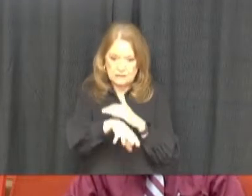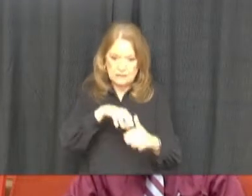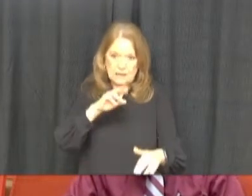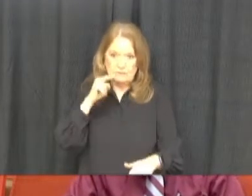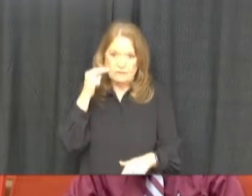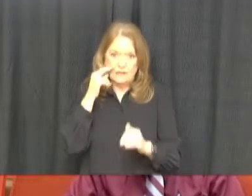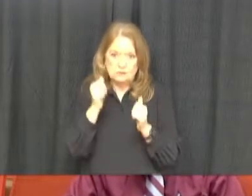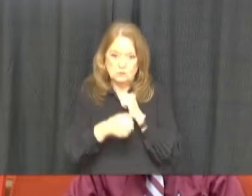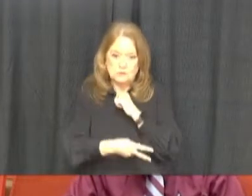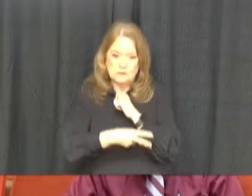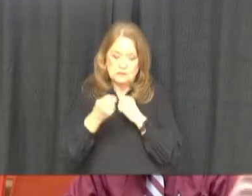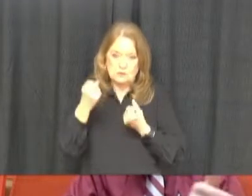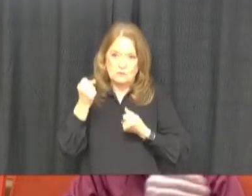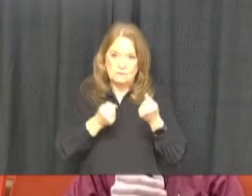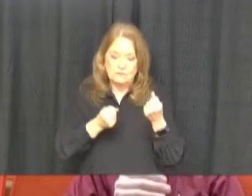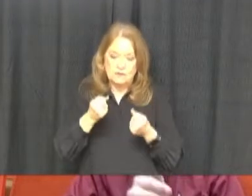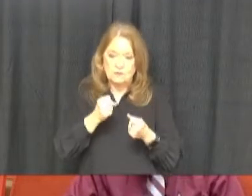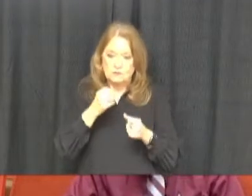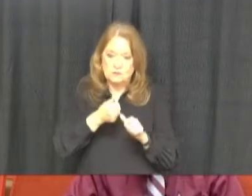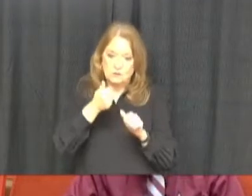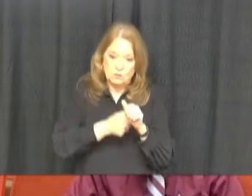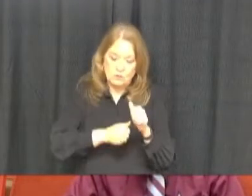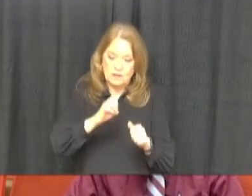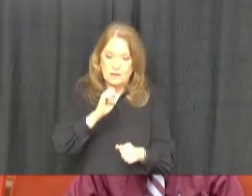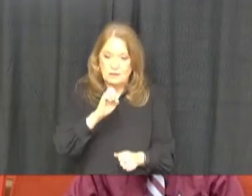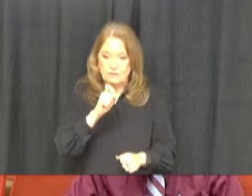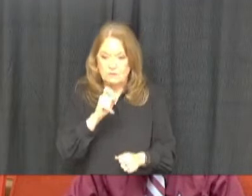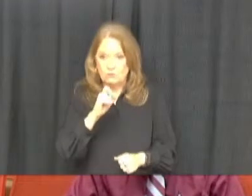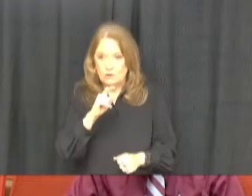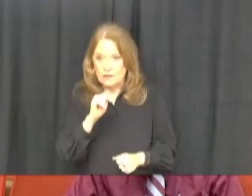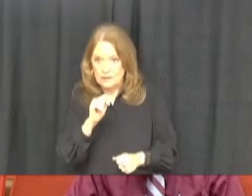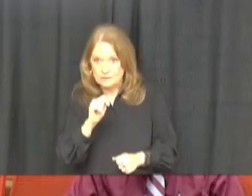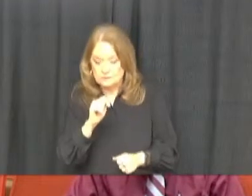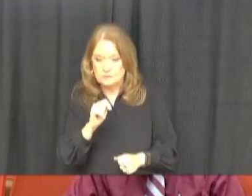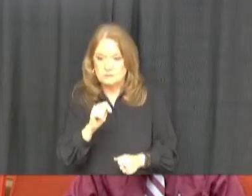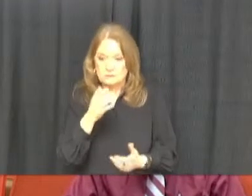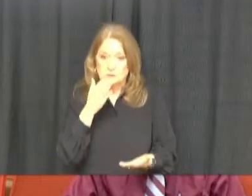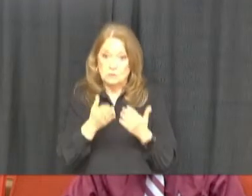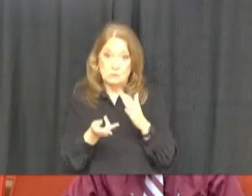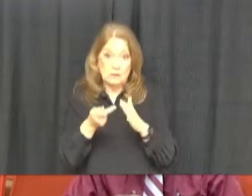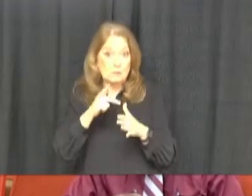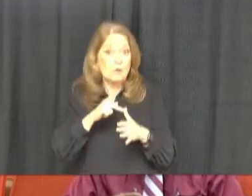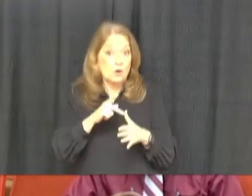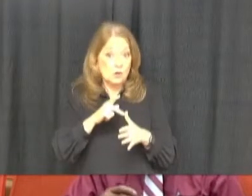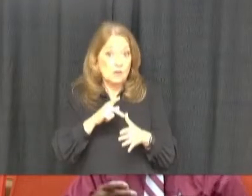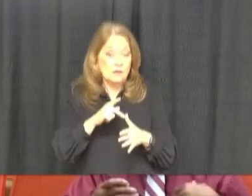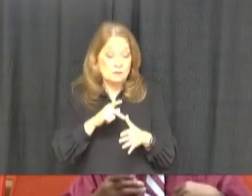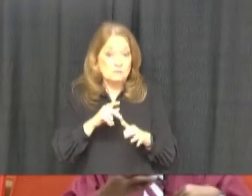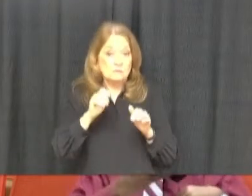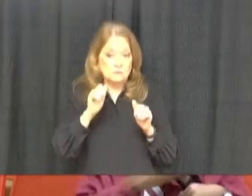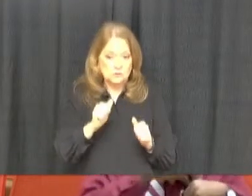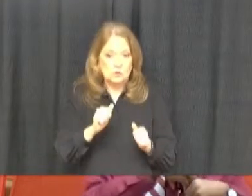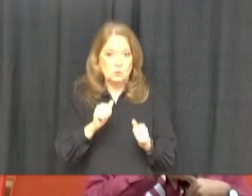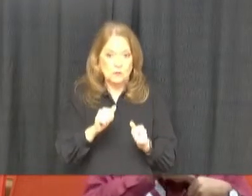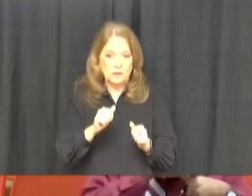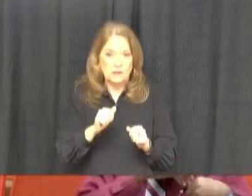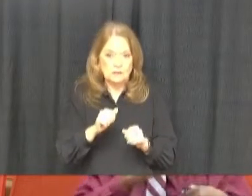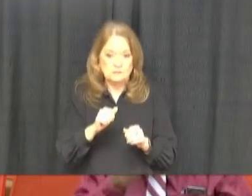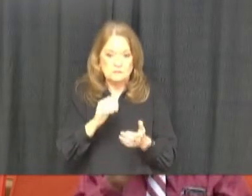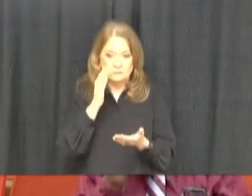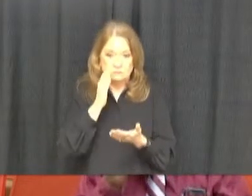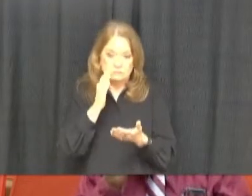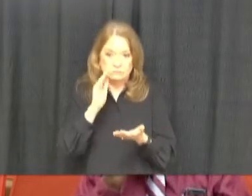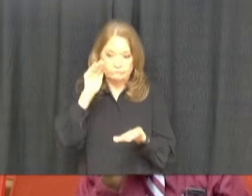with these stolen vehicles. So every exit is probably the priority, so we can curb those types of